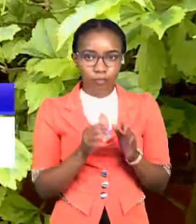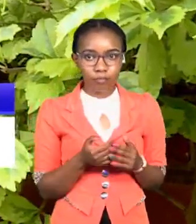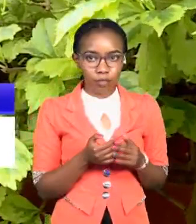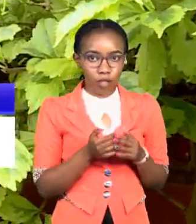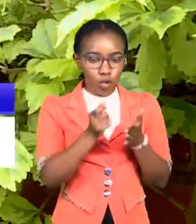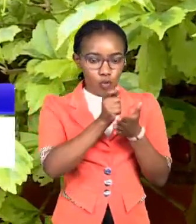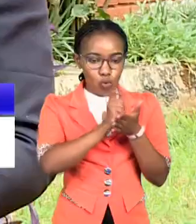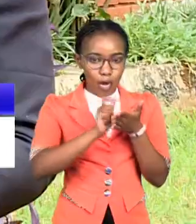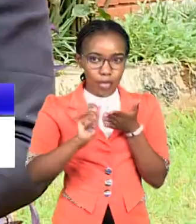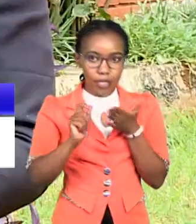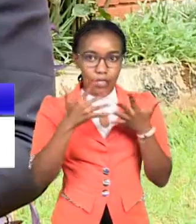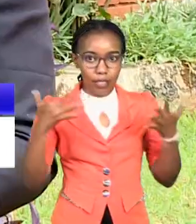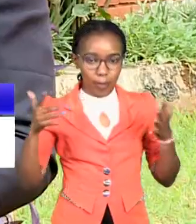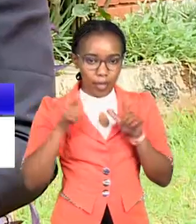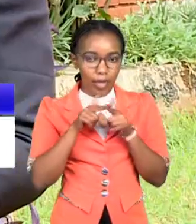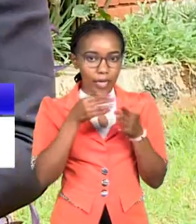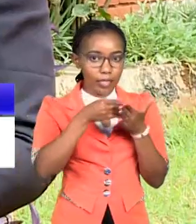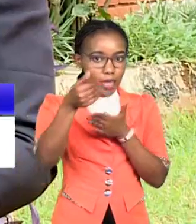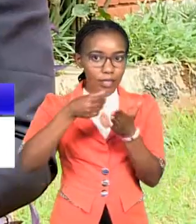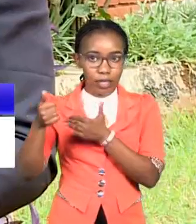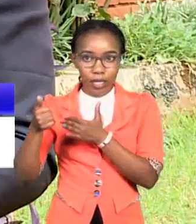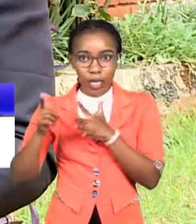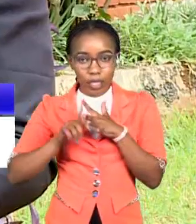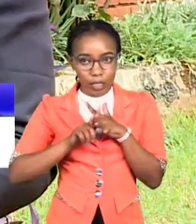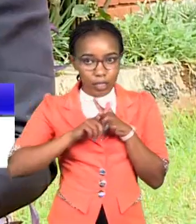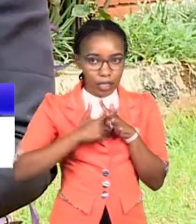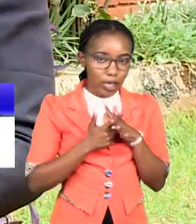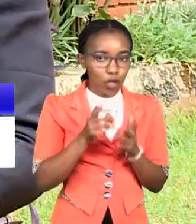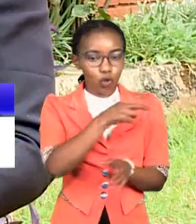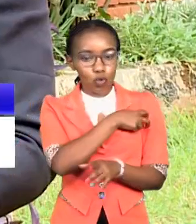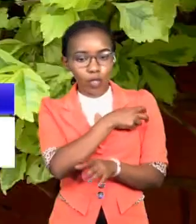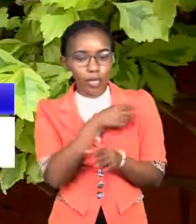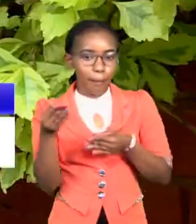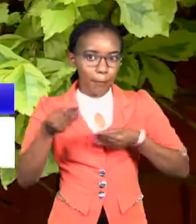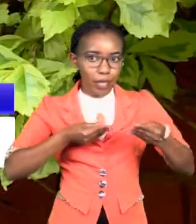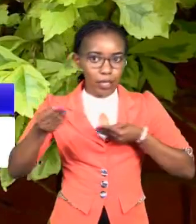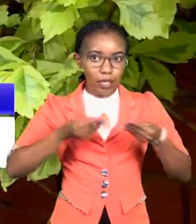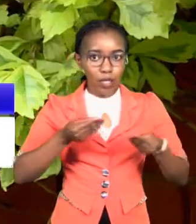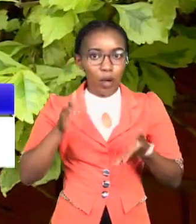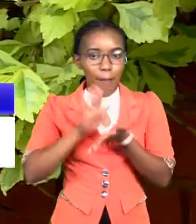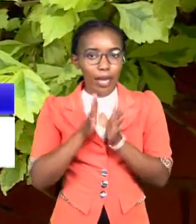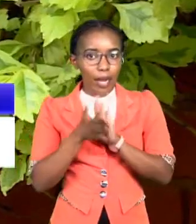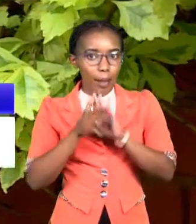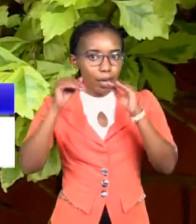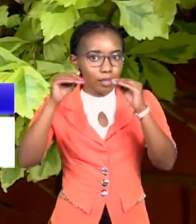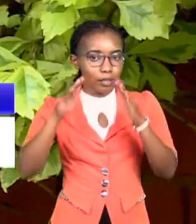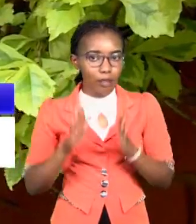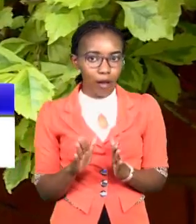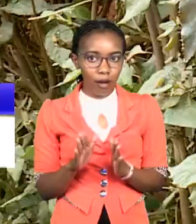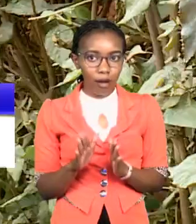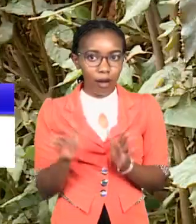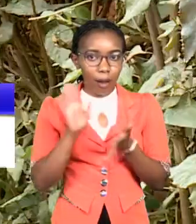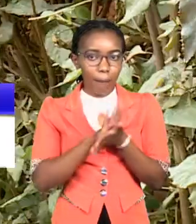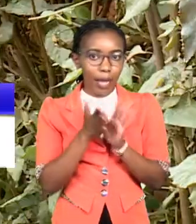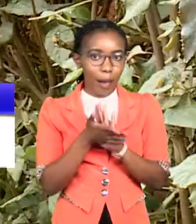write a course and sell it online. You can start your own online consultancy business. You can become a tutor. You can become